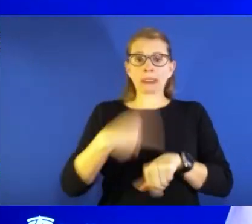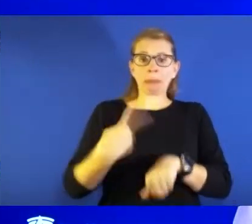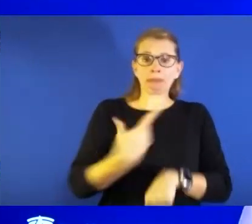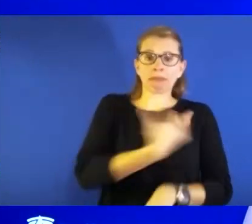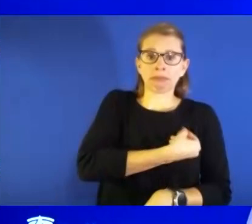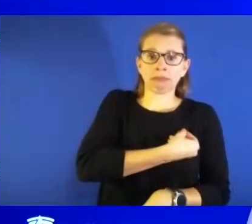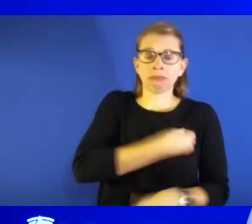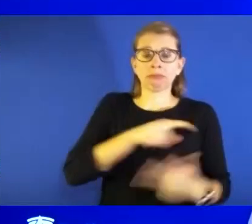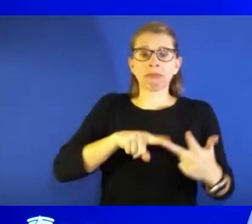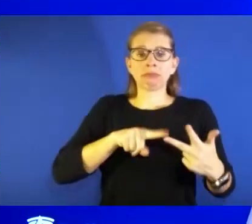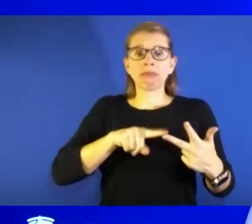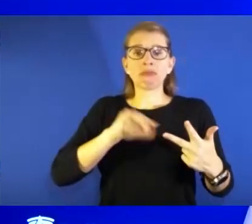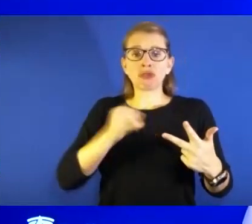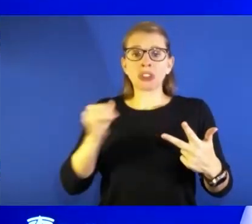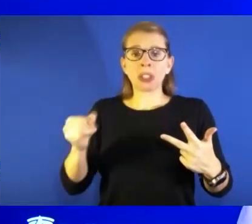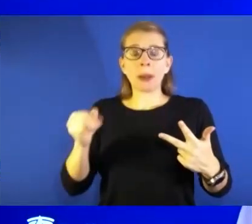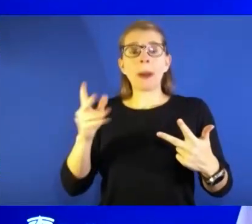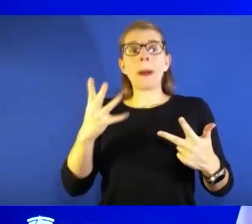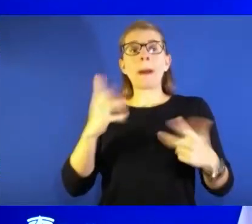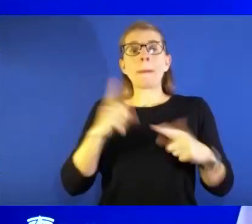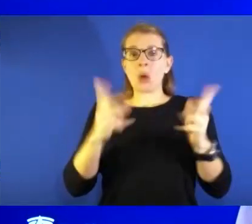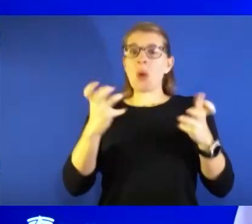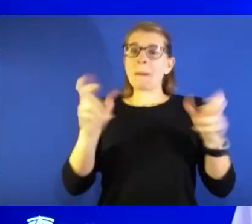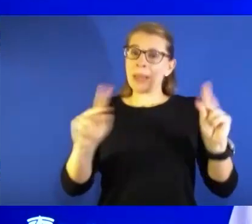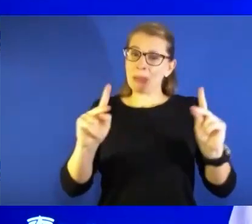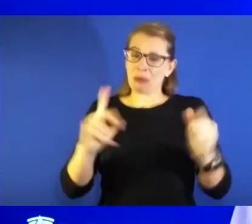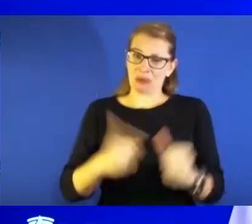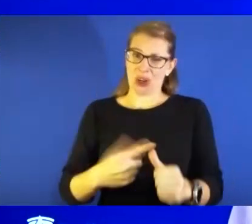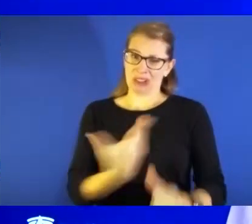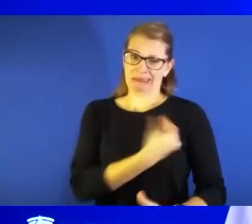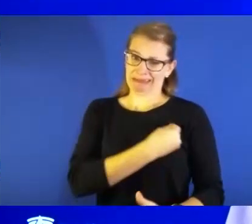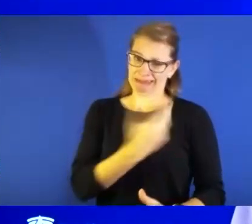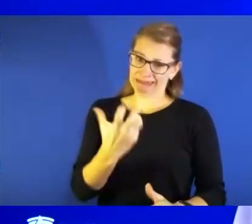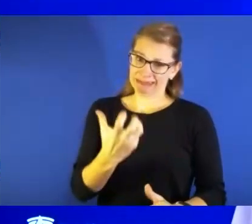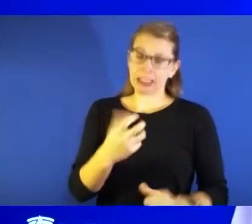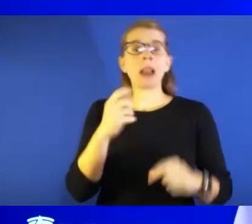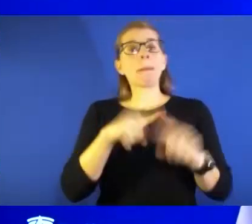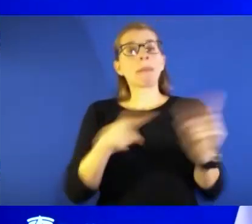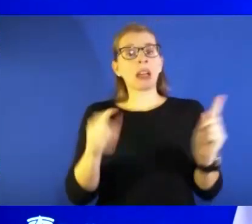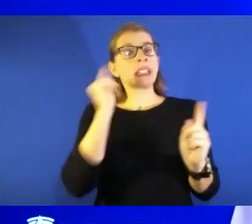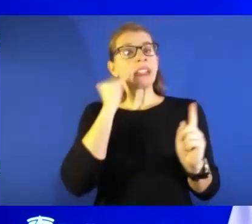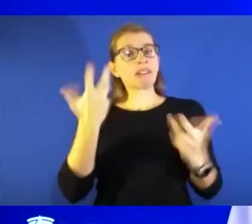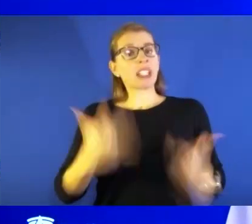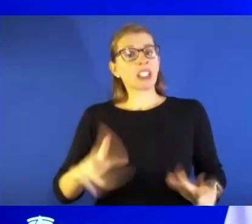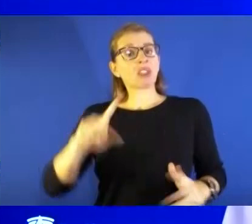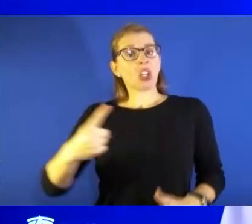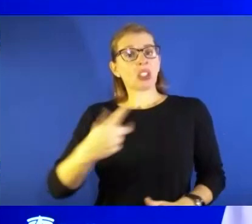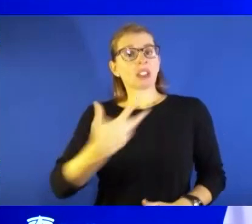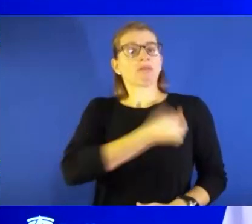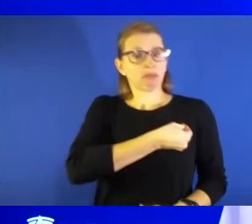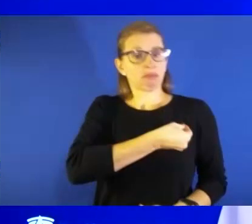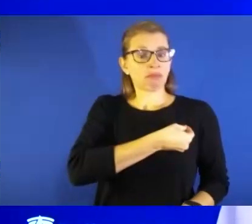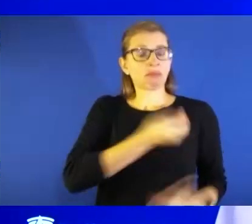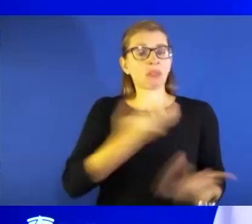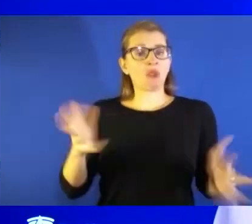to just really start to get their first dosing of vaccines. But if they have gotten their first dose, if they had some